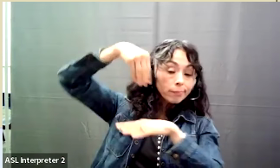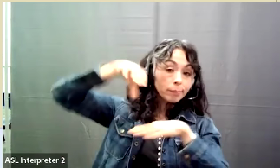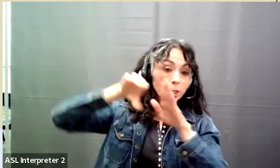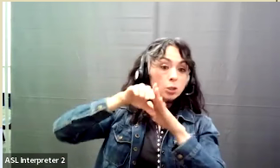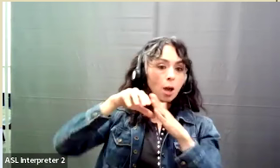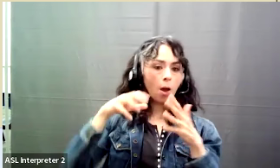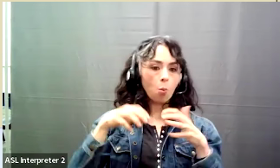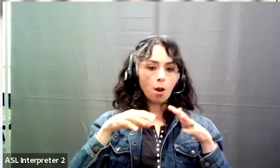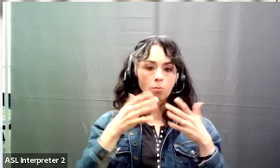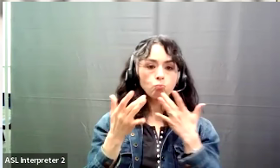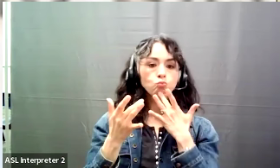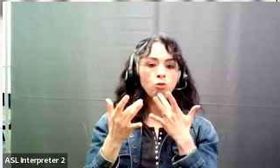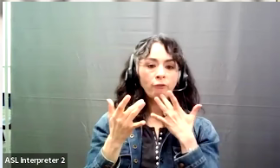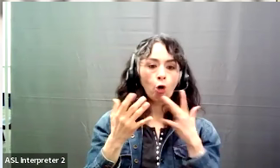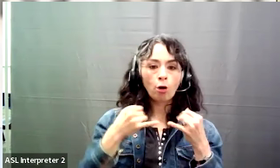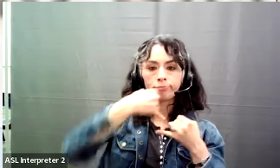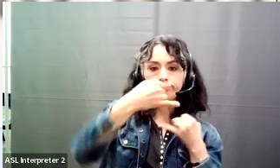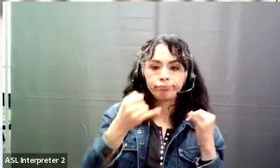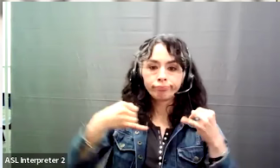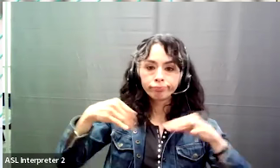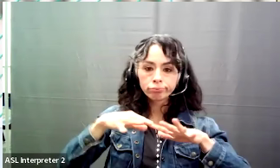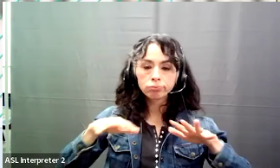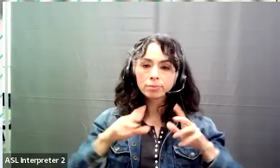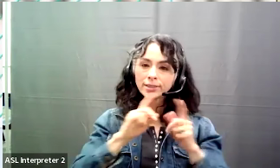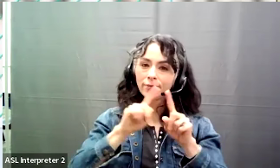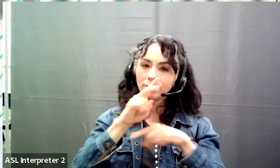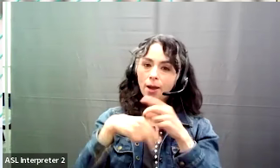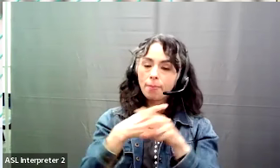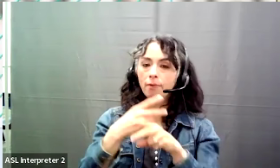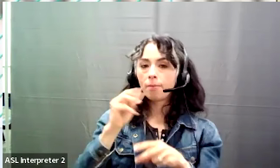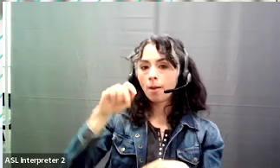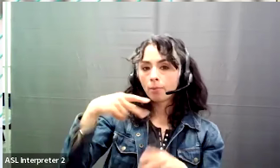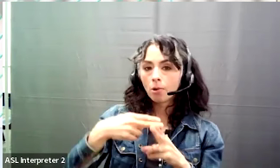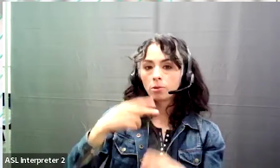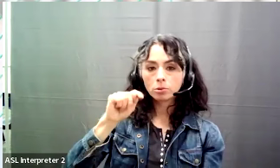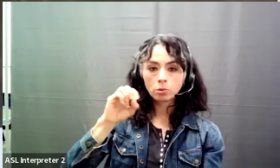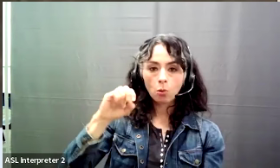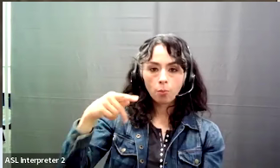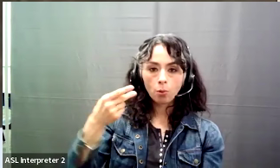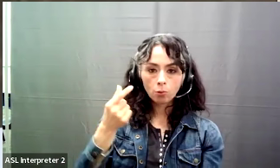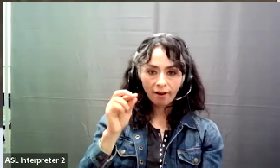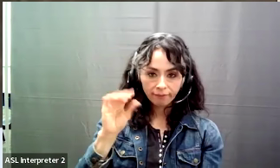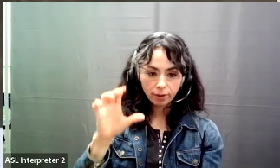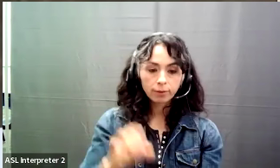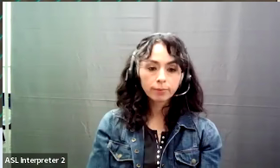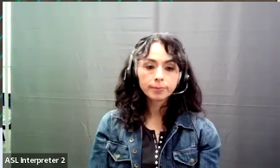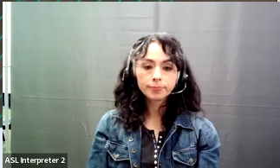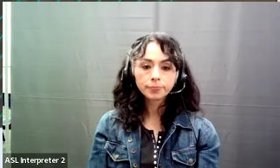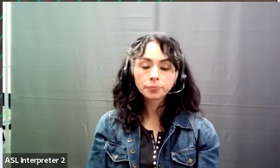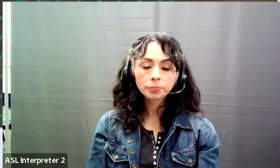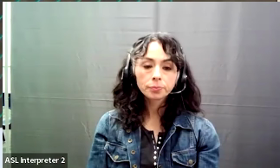topography. I can also do it and choose that as my background. Usually we use the